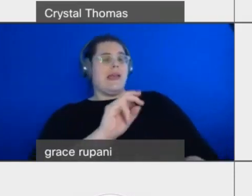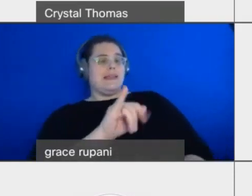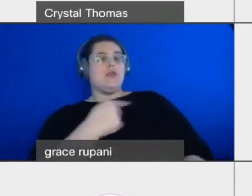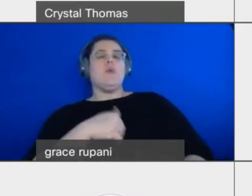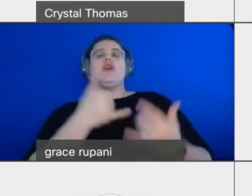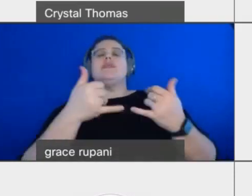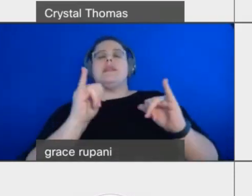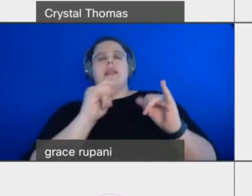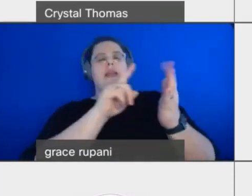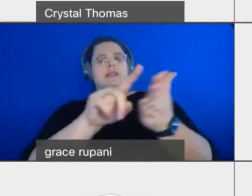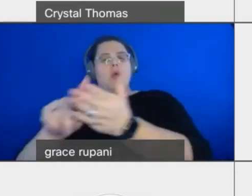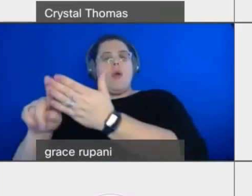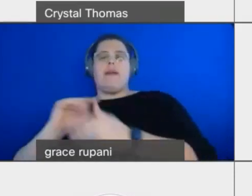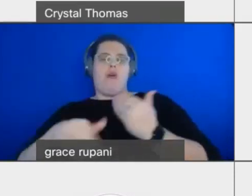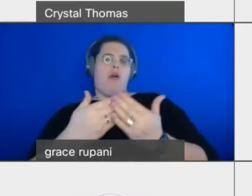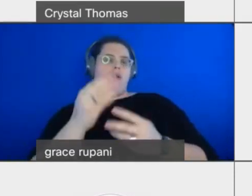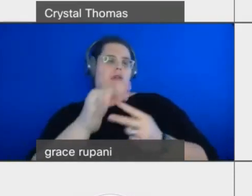work.